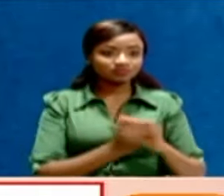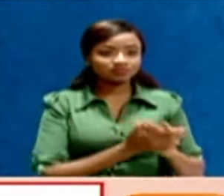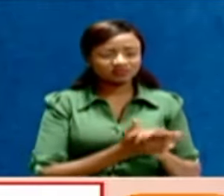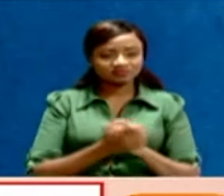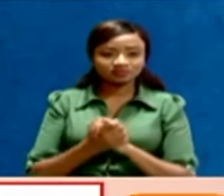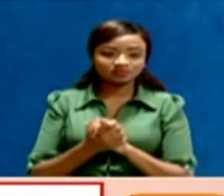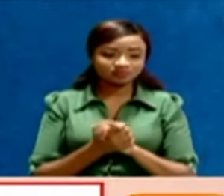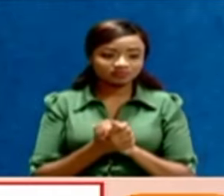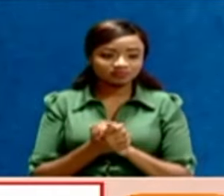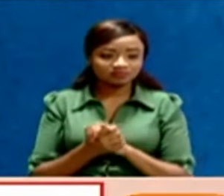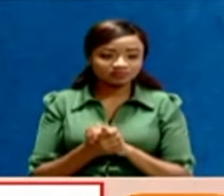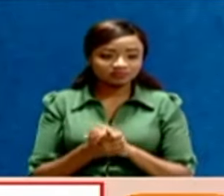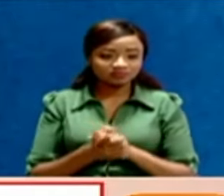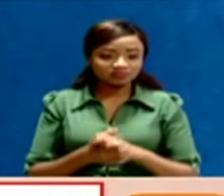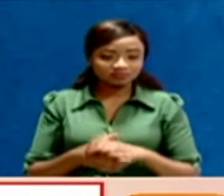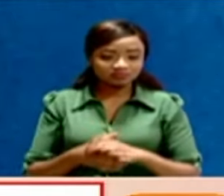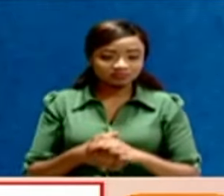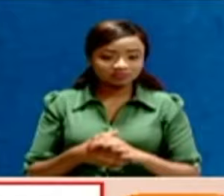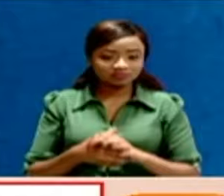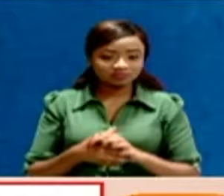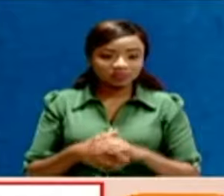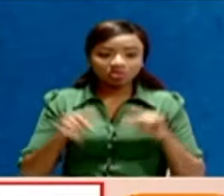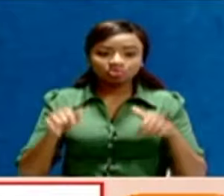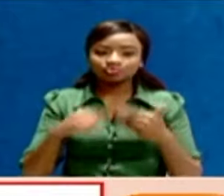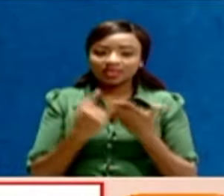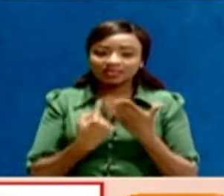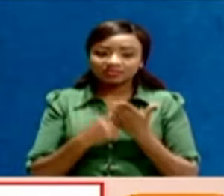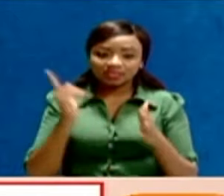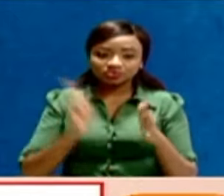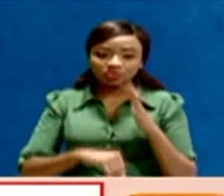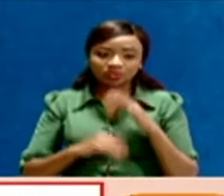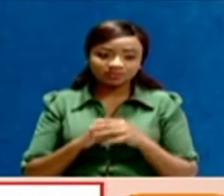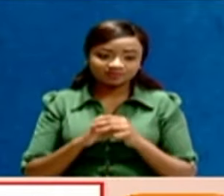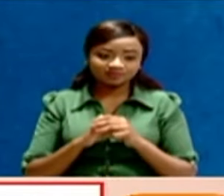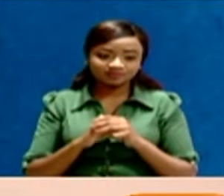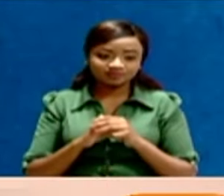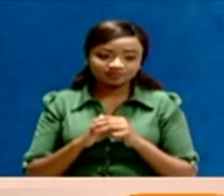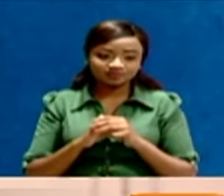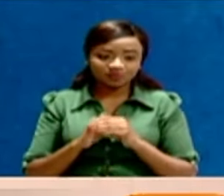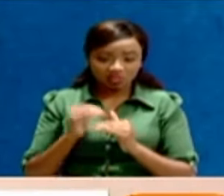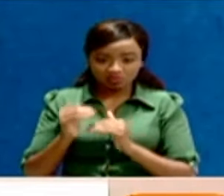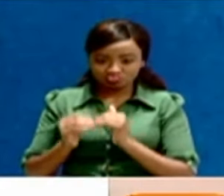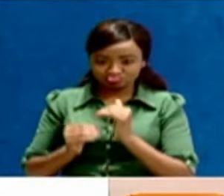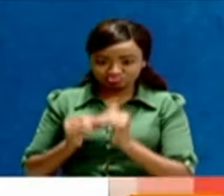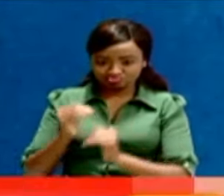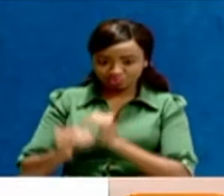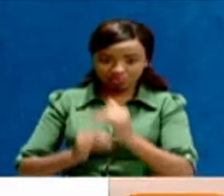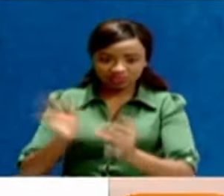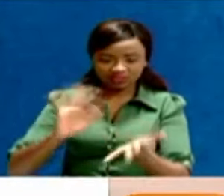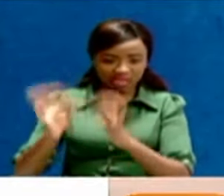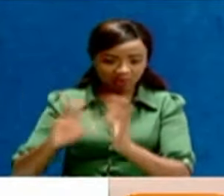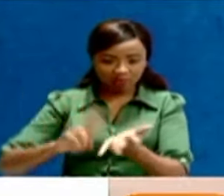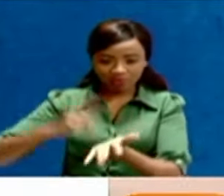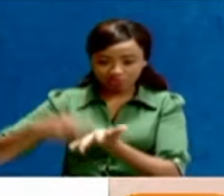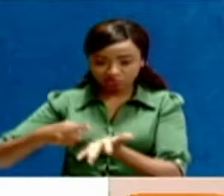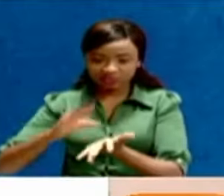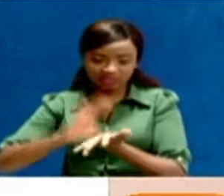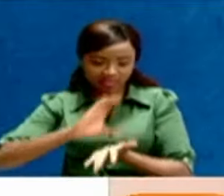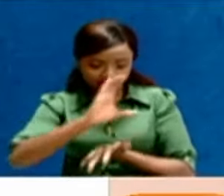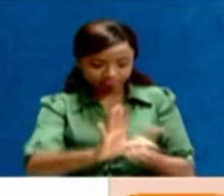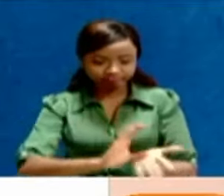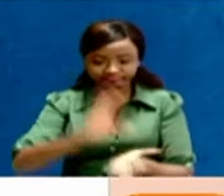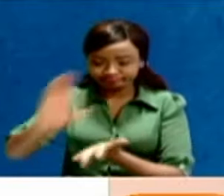discussion tonight right here on Newsnight is on a formula. One that the Senate can't quite seem to agree on, the third basis for revenue allocation.